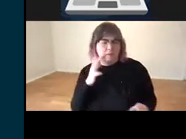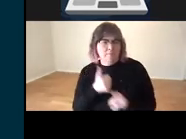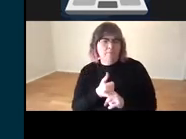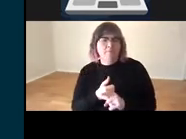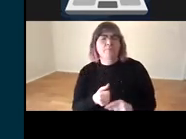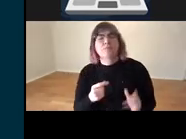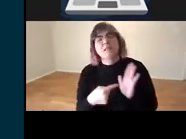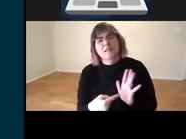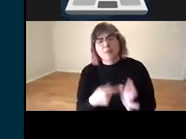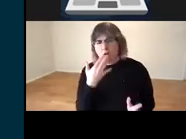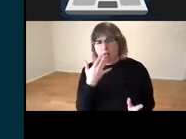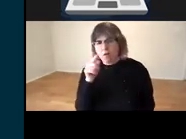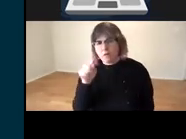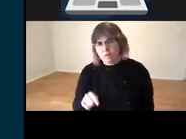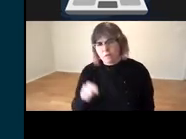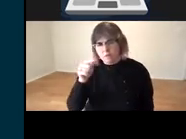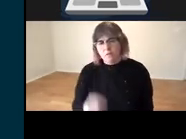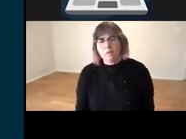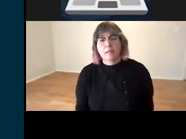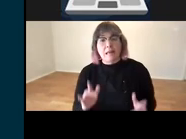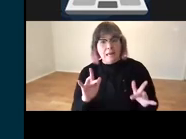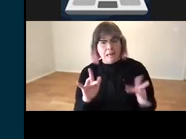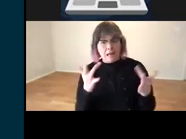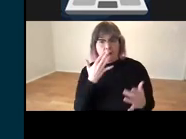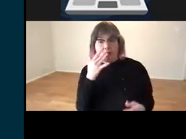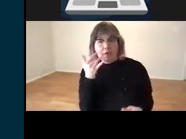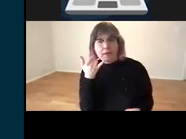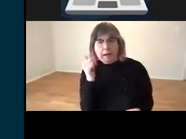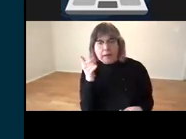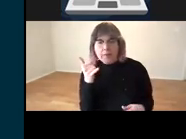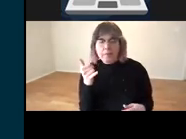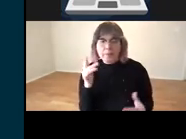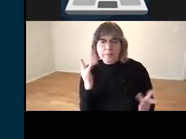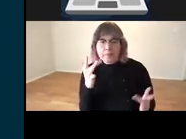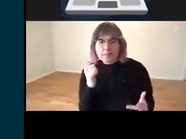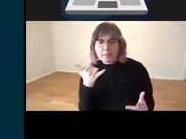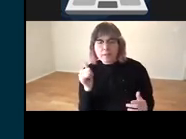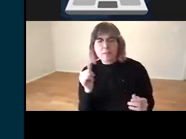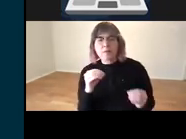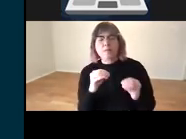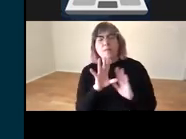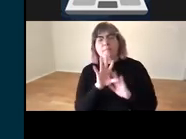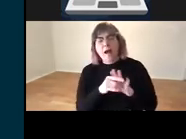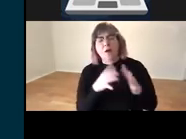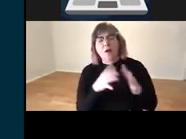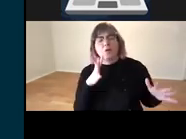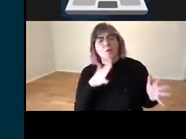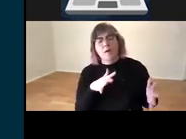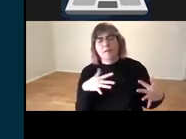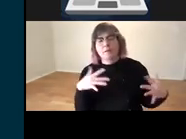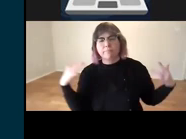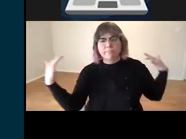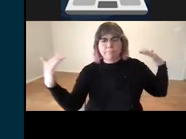example, in this color bar here, we can see that the lighter colors, or like the yellows, are more of the background noise. Whereas